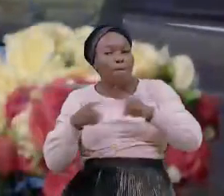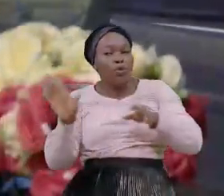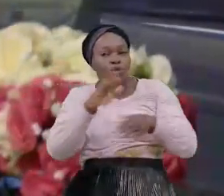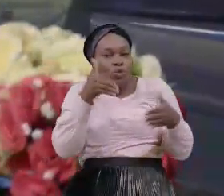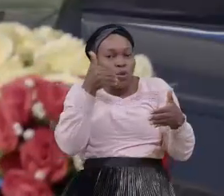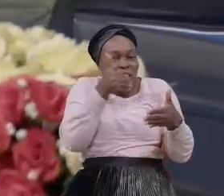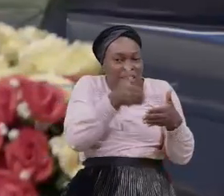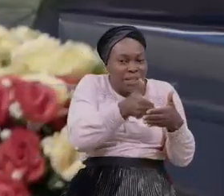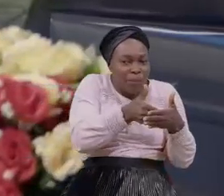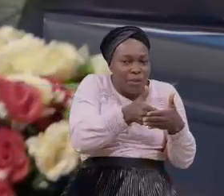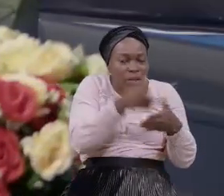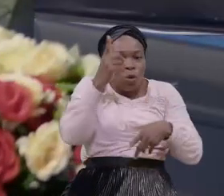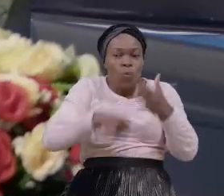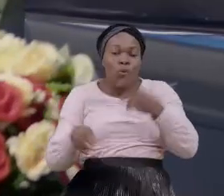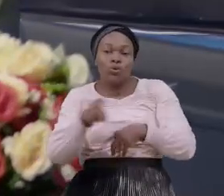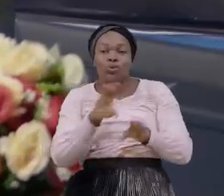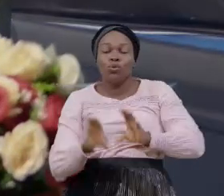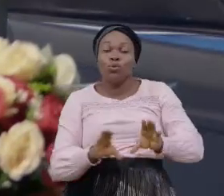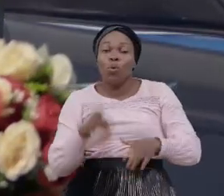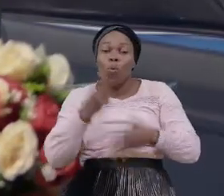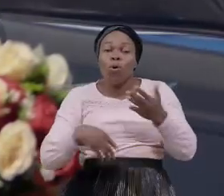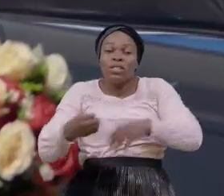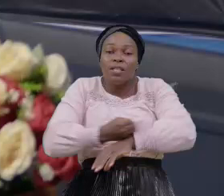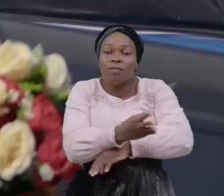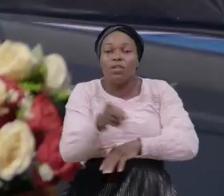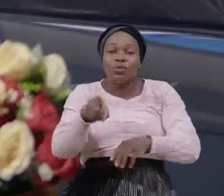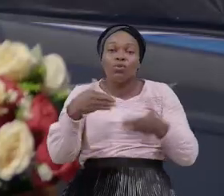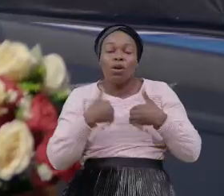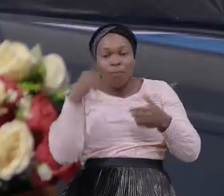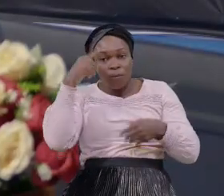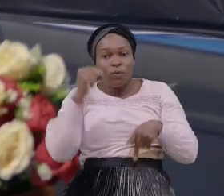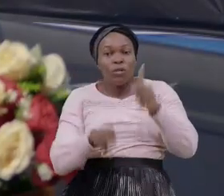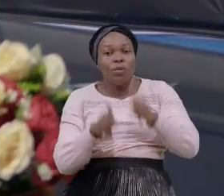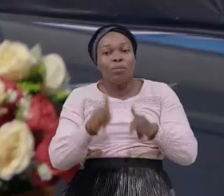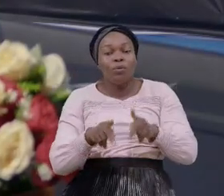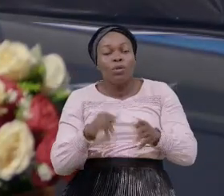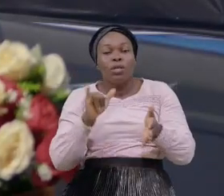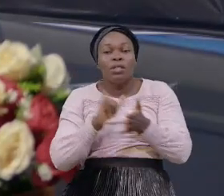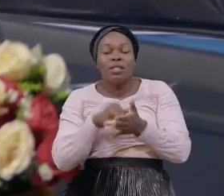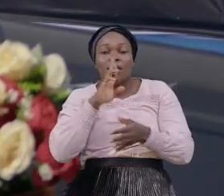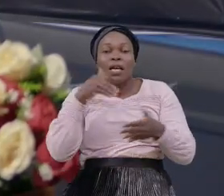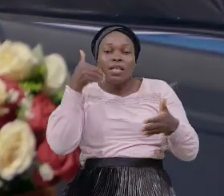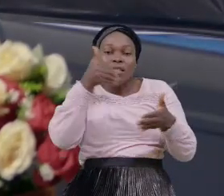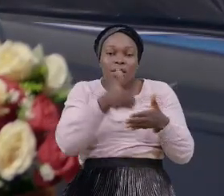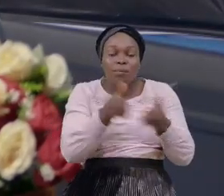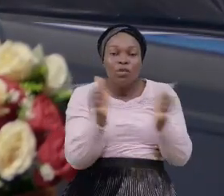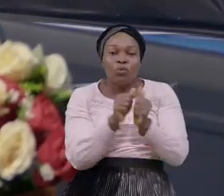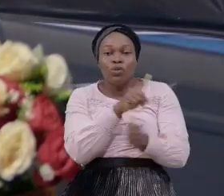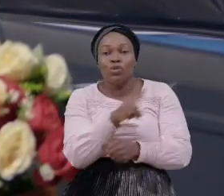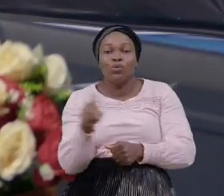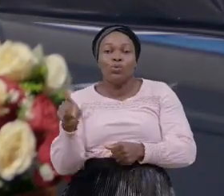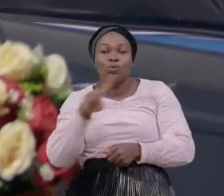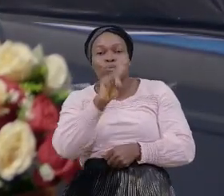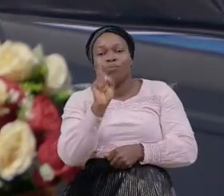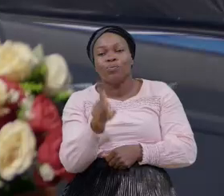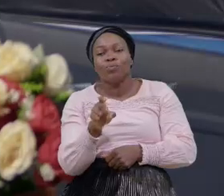What influence do you have with the people that are intimate with you? Restoring